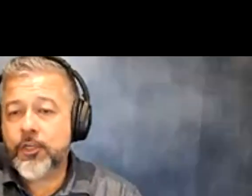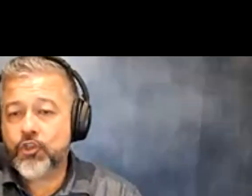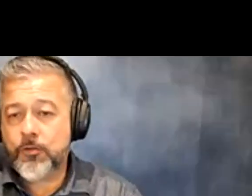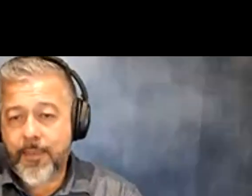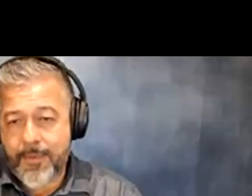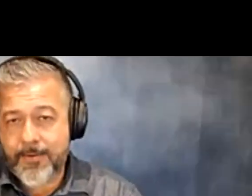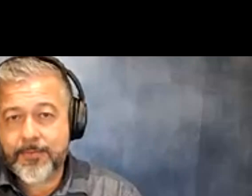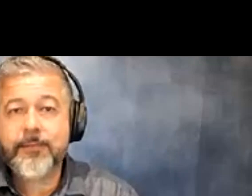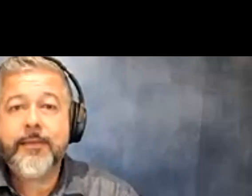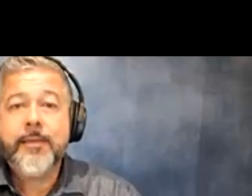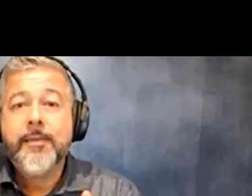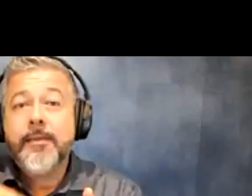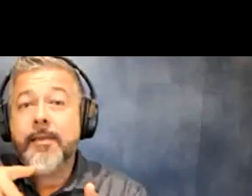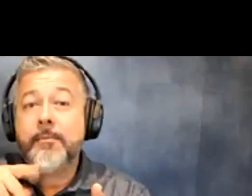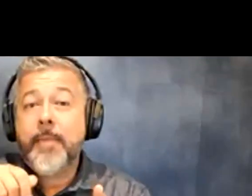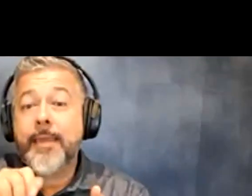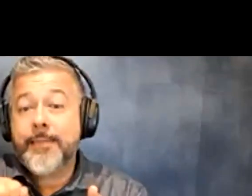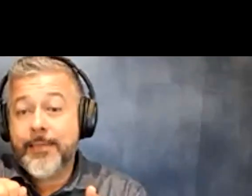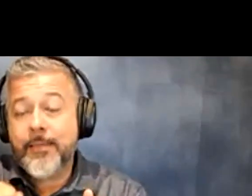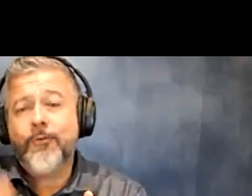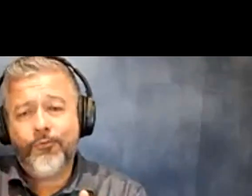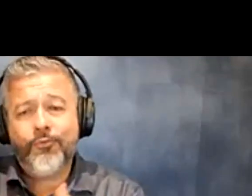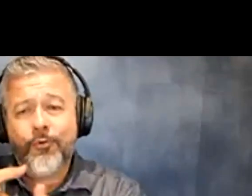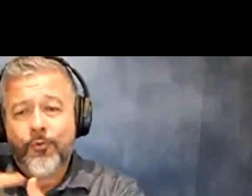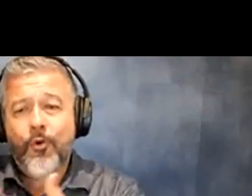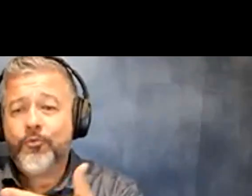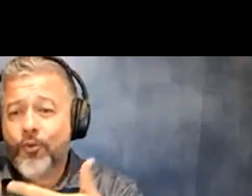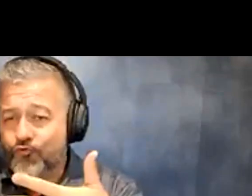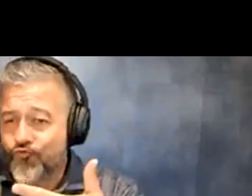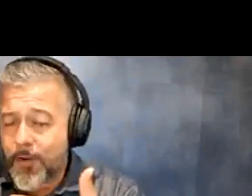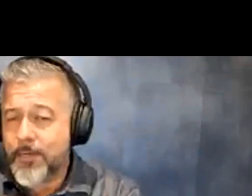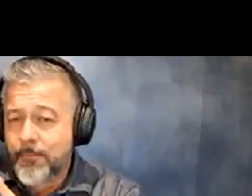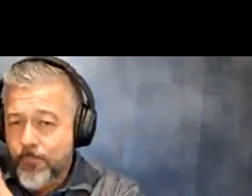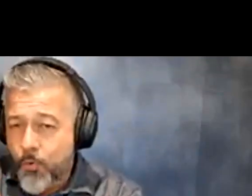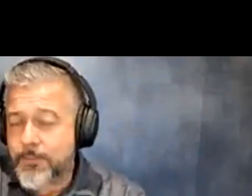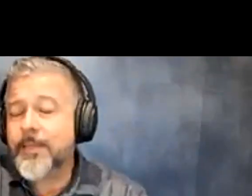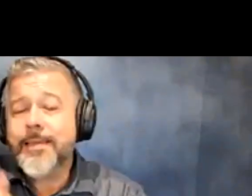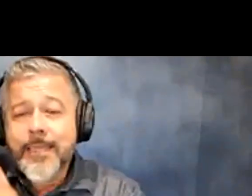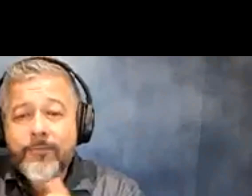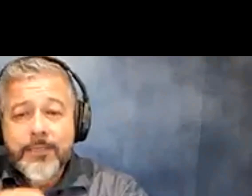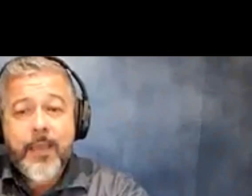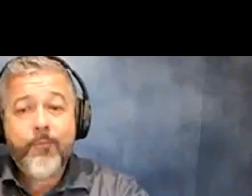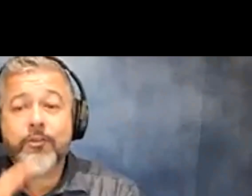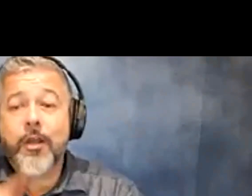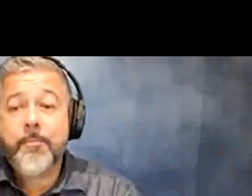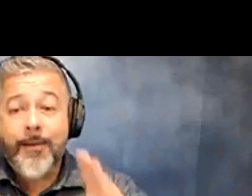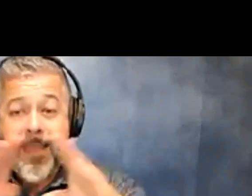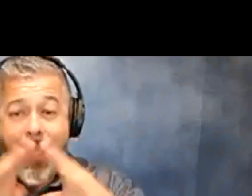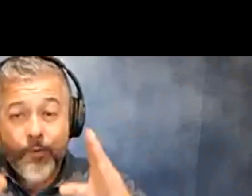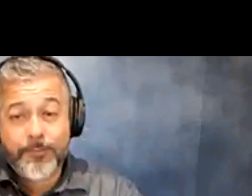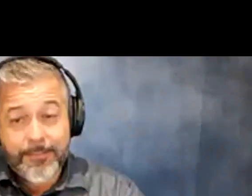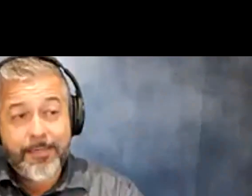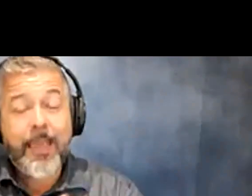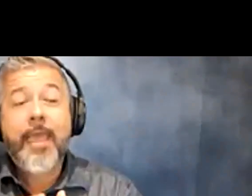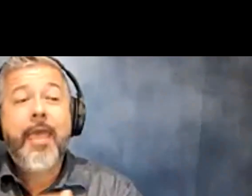and those are really great points. And I think every time we start talking about housing and then we go to workforce